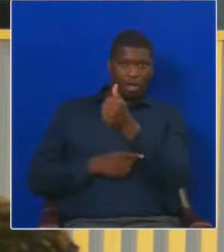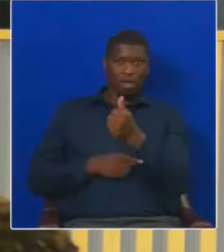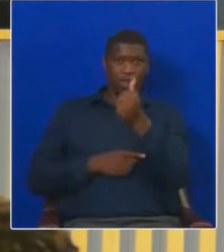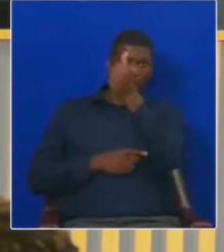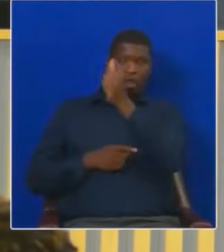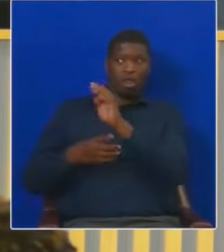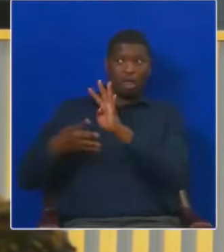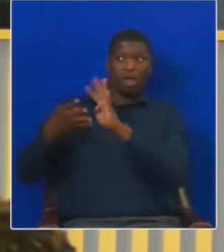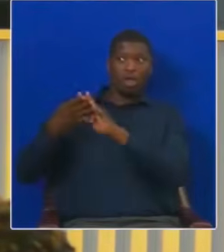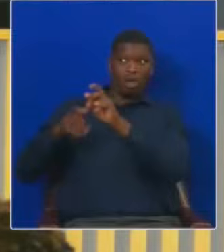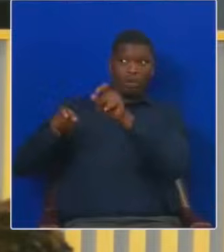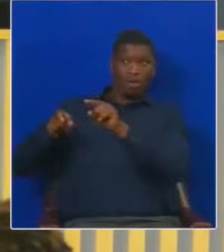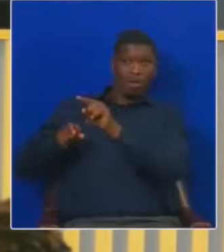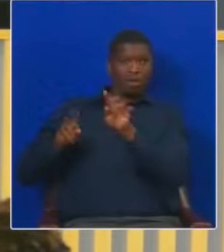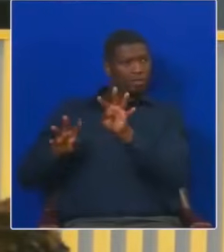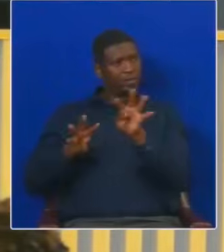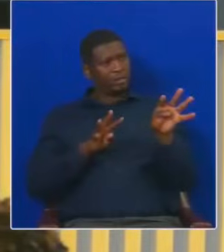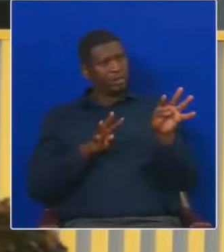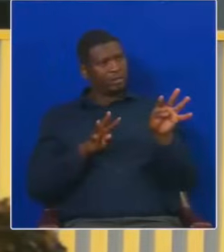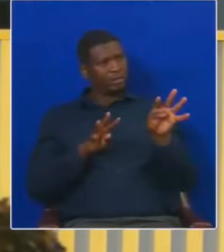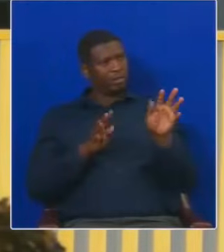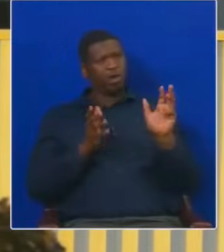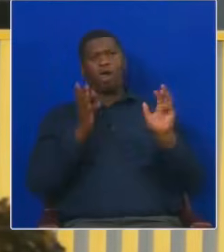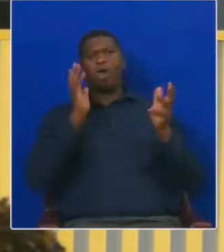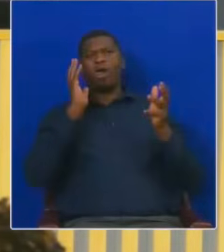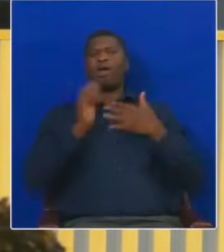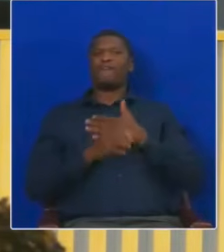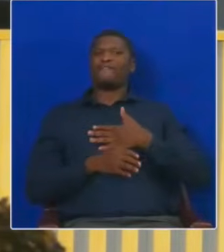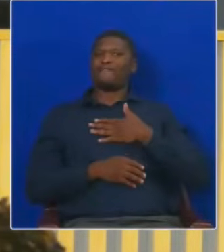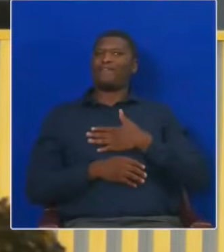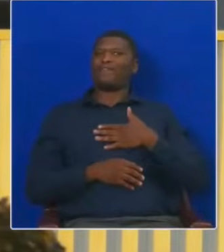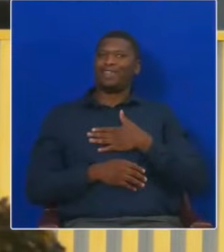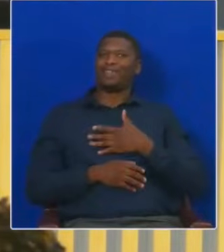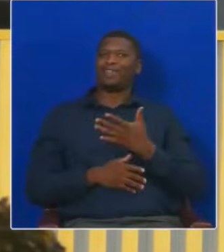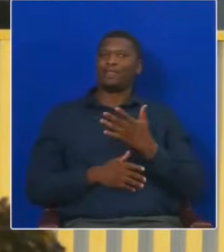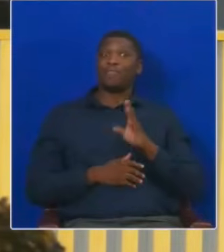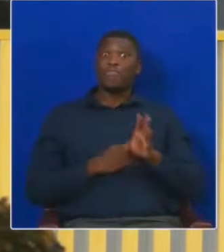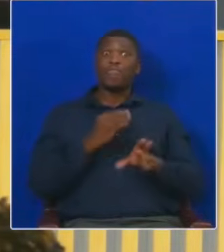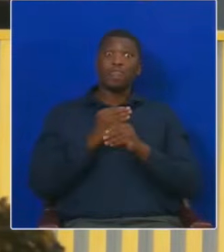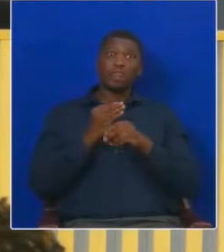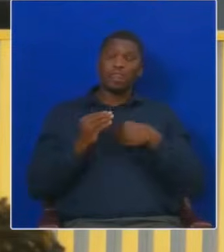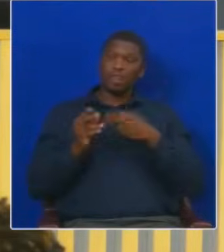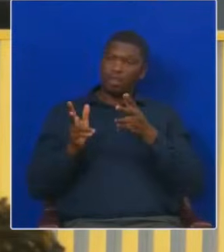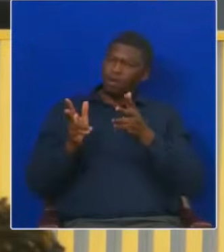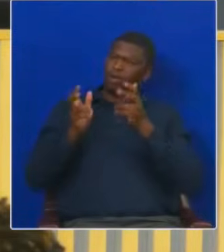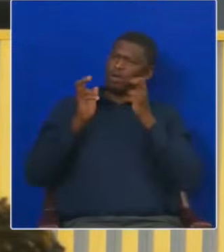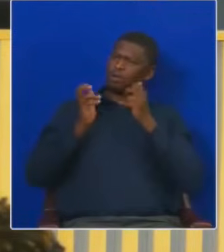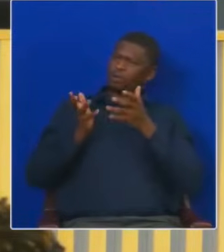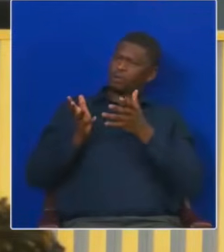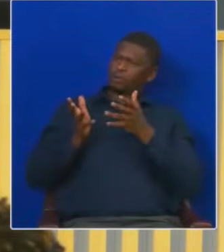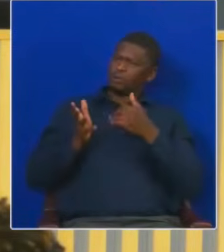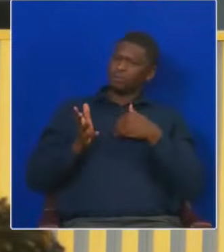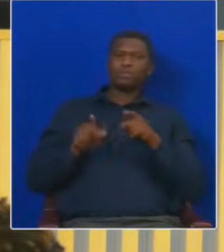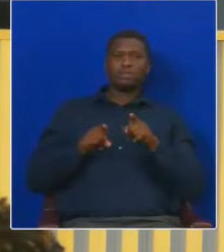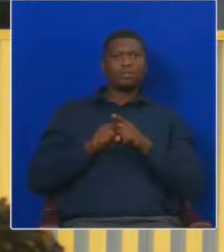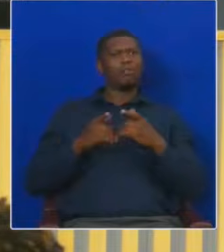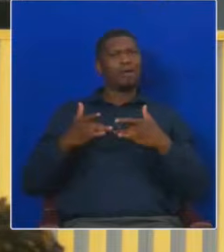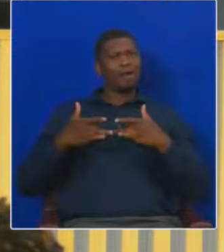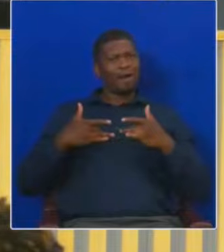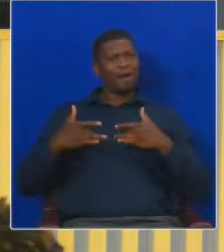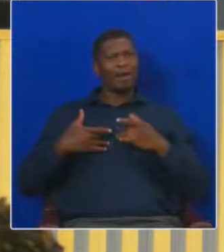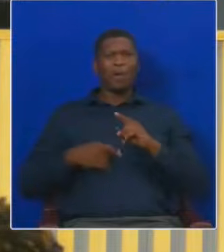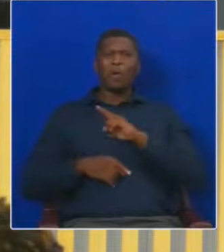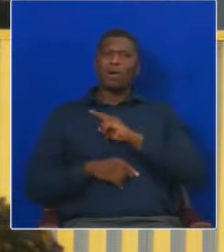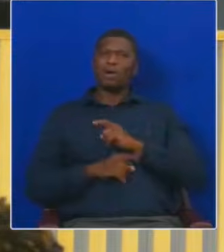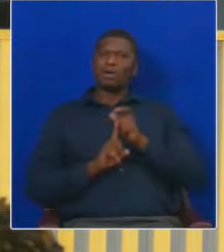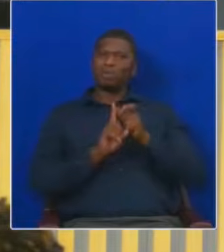And I also got it worrying to say that why would a senior official